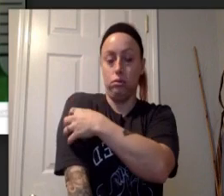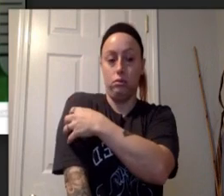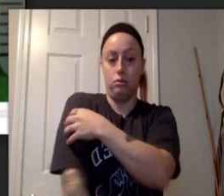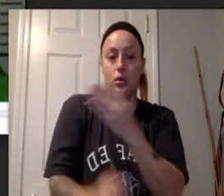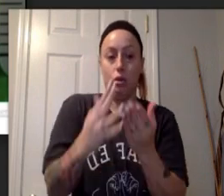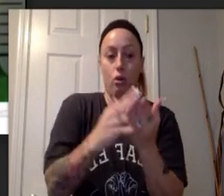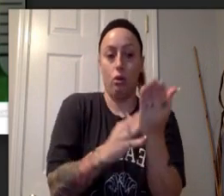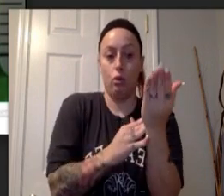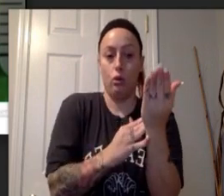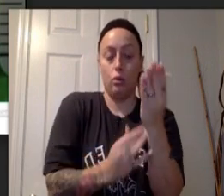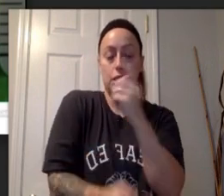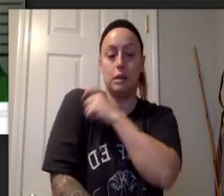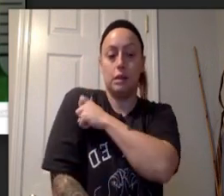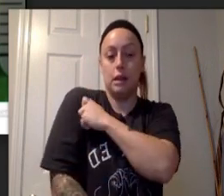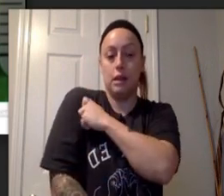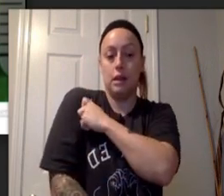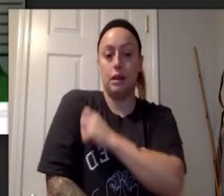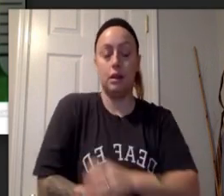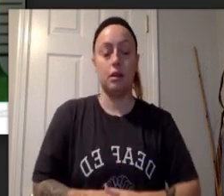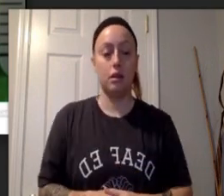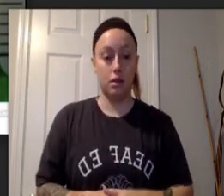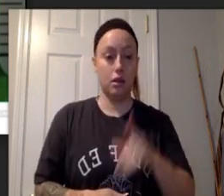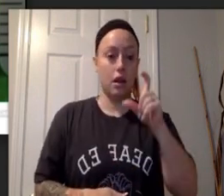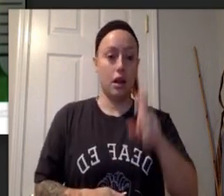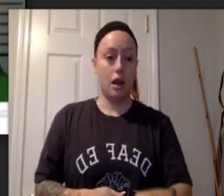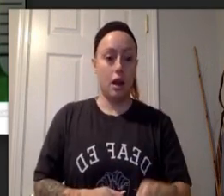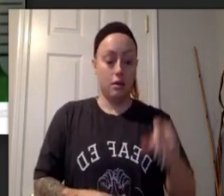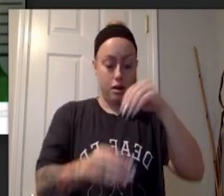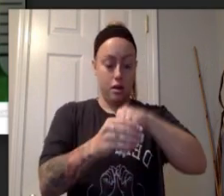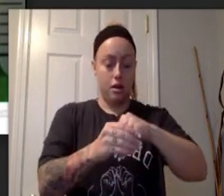skin because they had to put it in this patch.